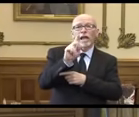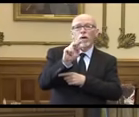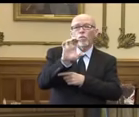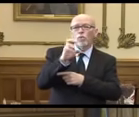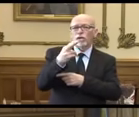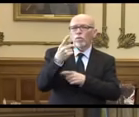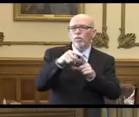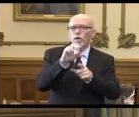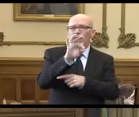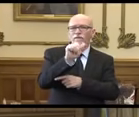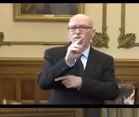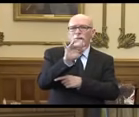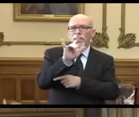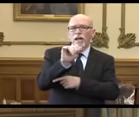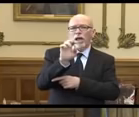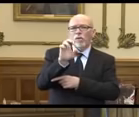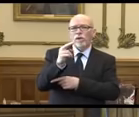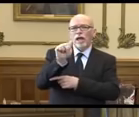at